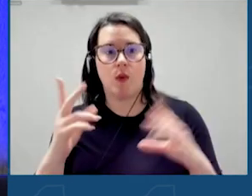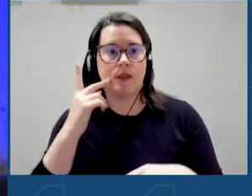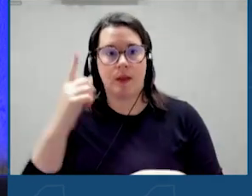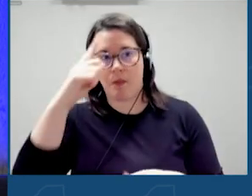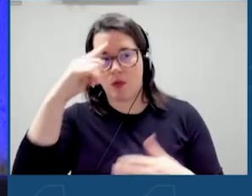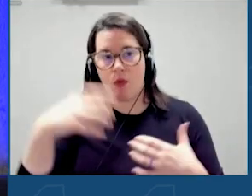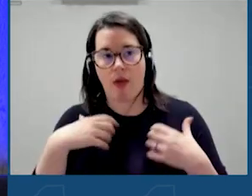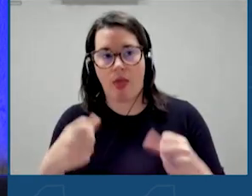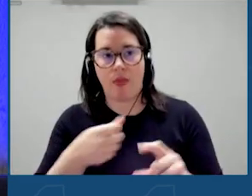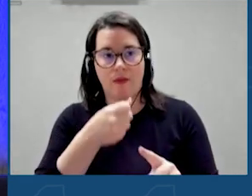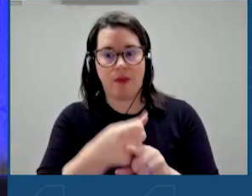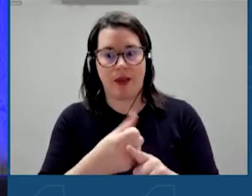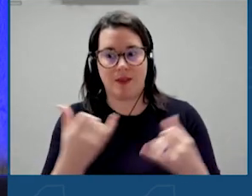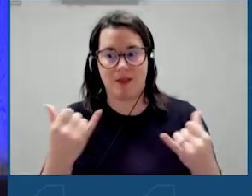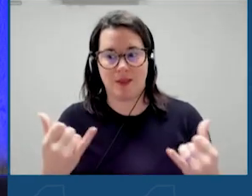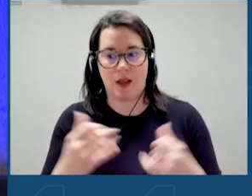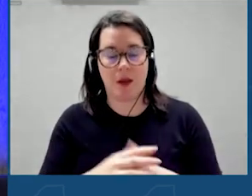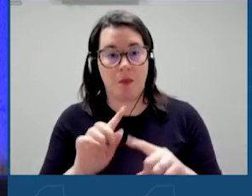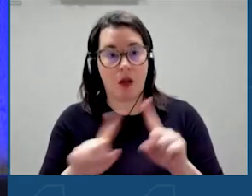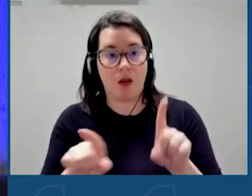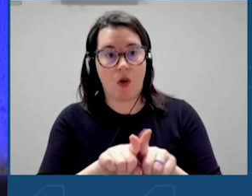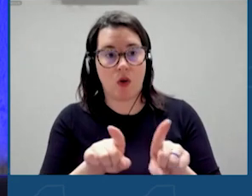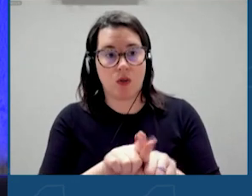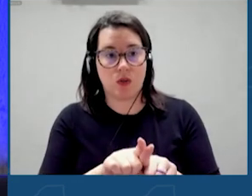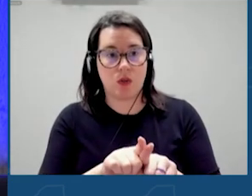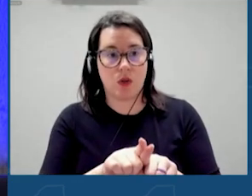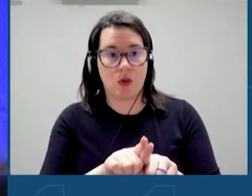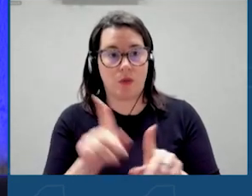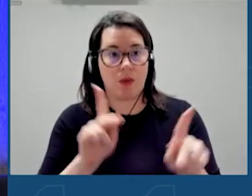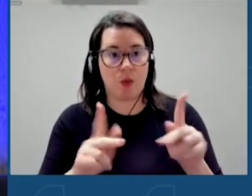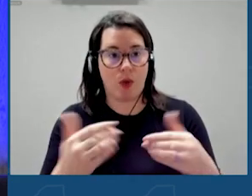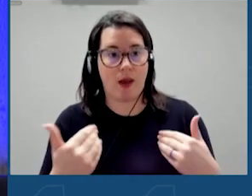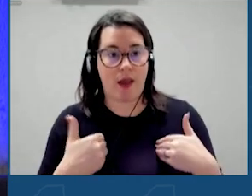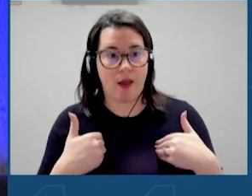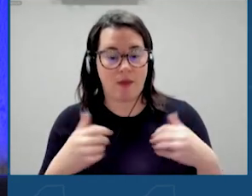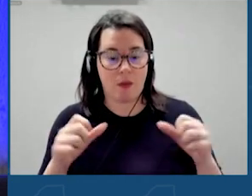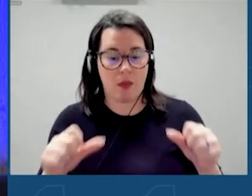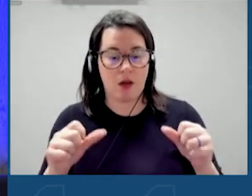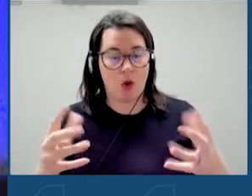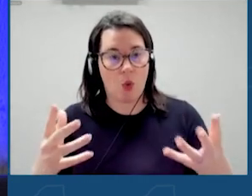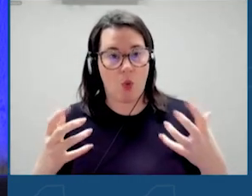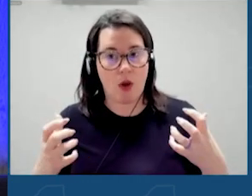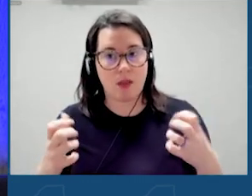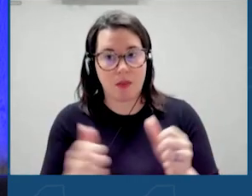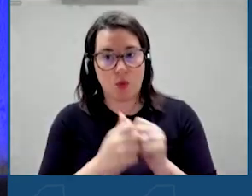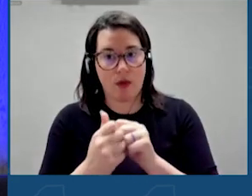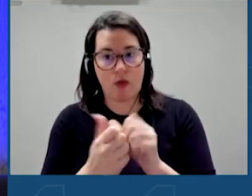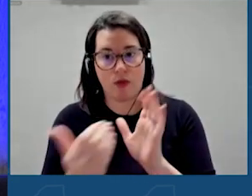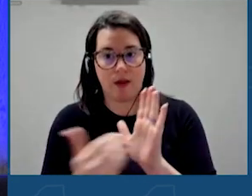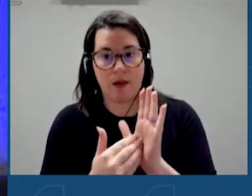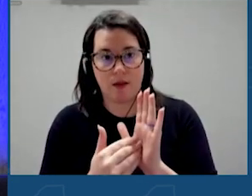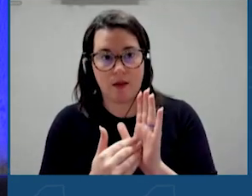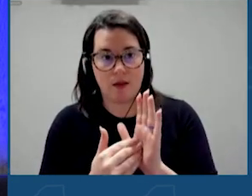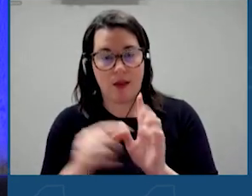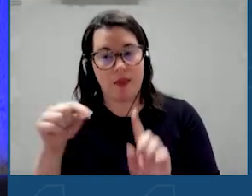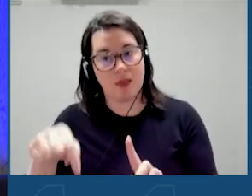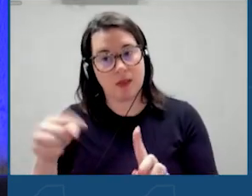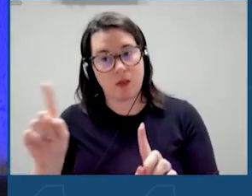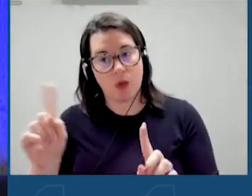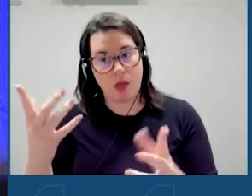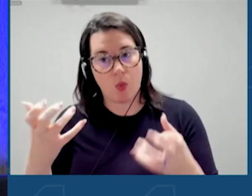day. But also those who have the mobility want to be with other people again. This is the place they want to